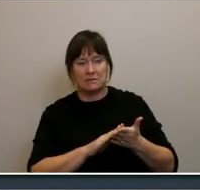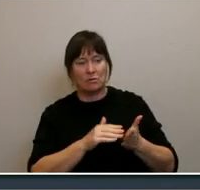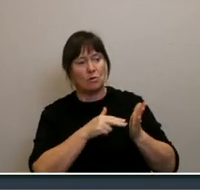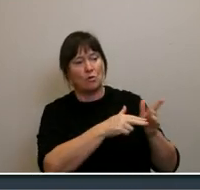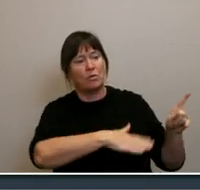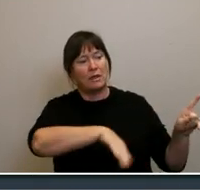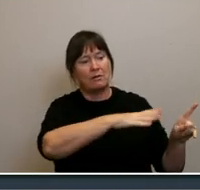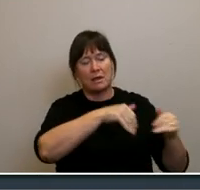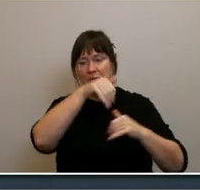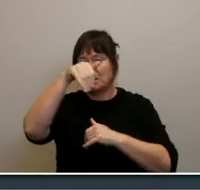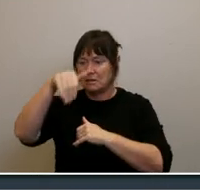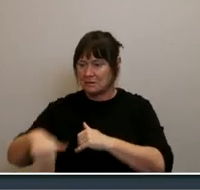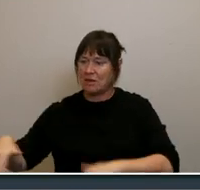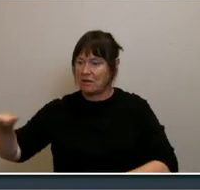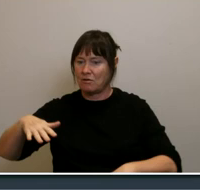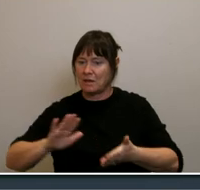cell.